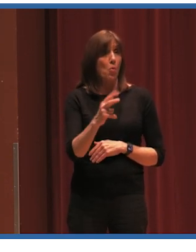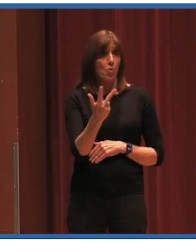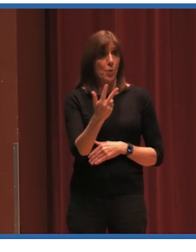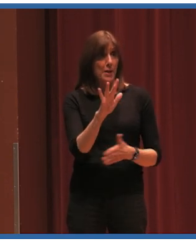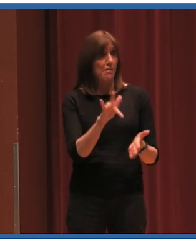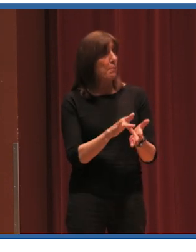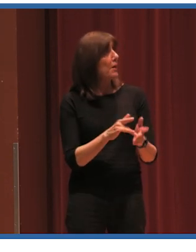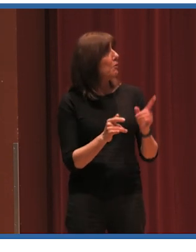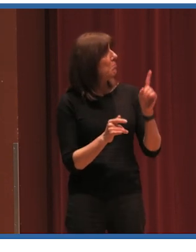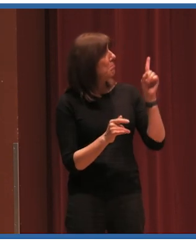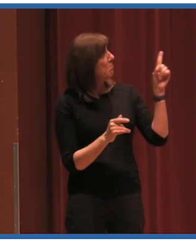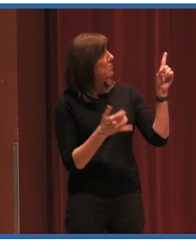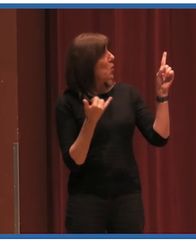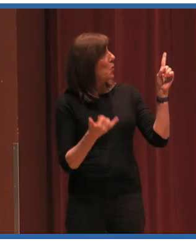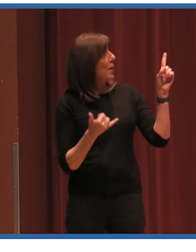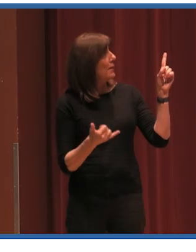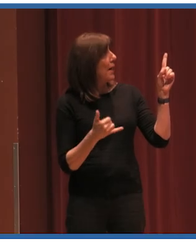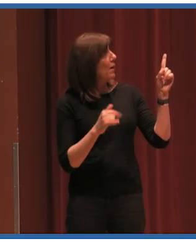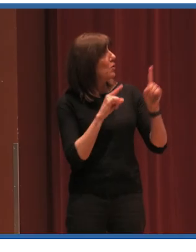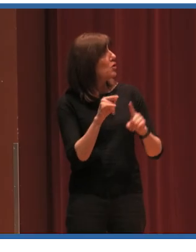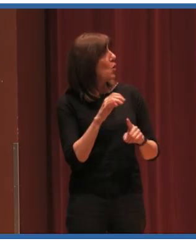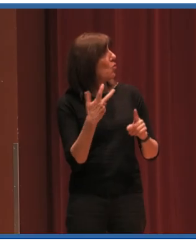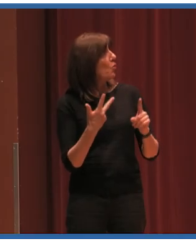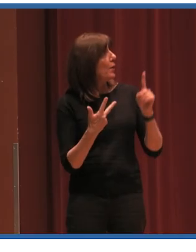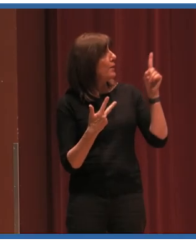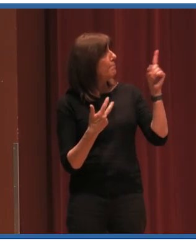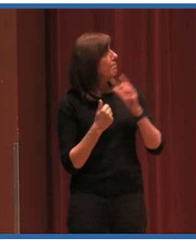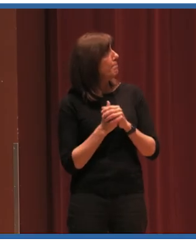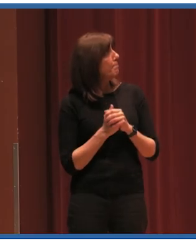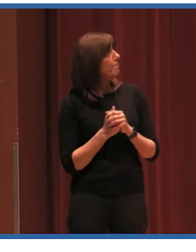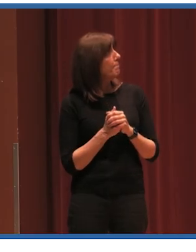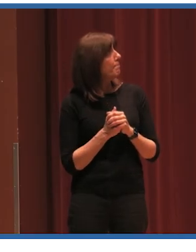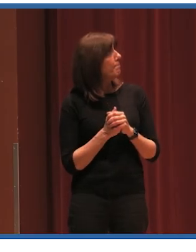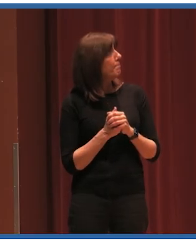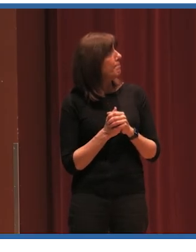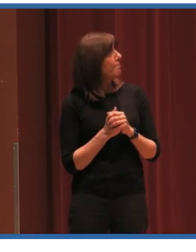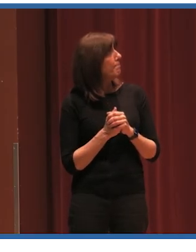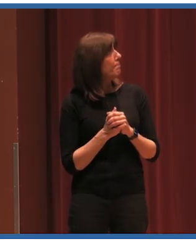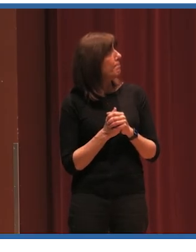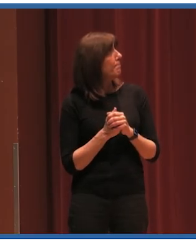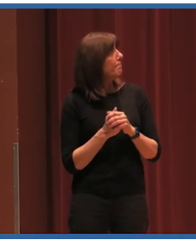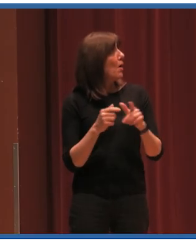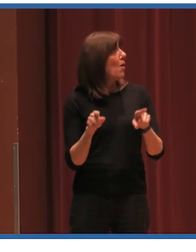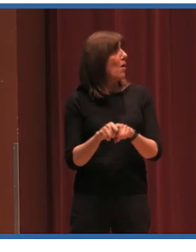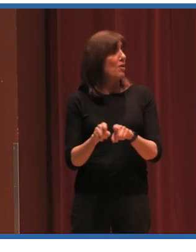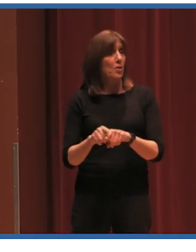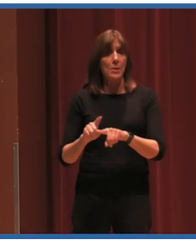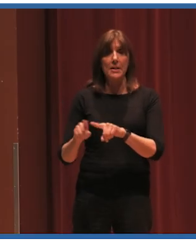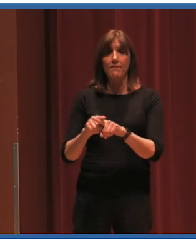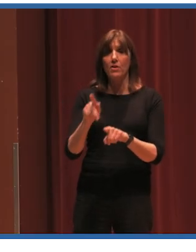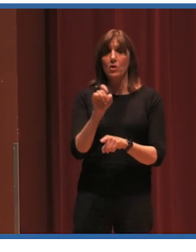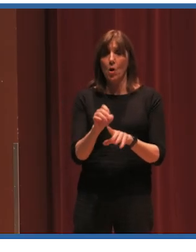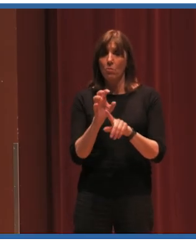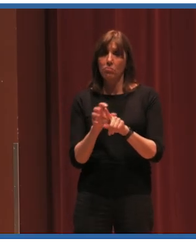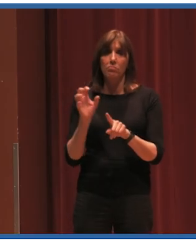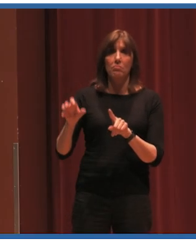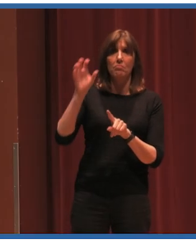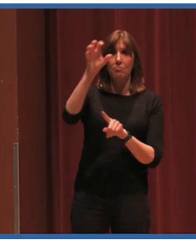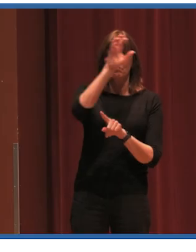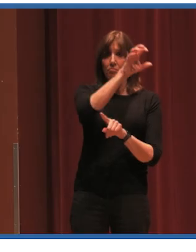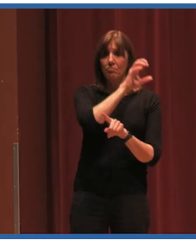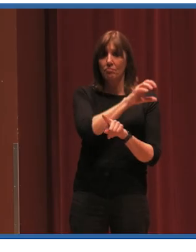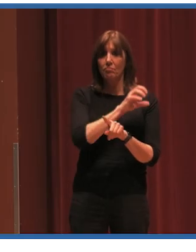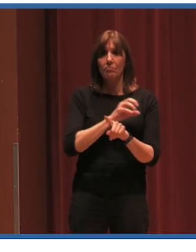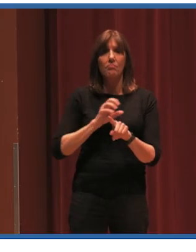see that's where we're at right now. And then the different zones, kind of the surrounding areas around Des